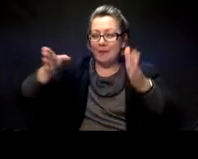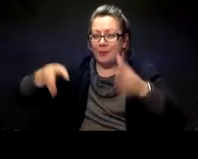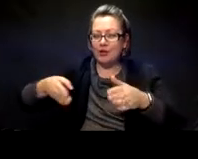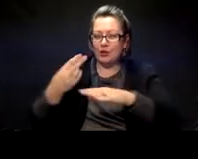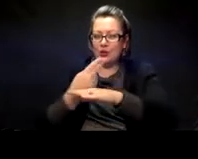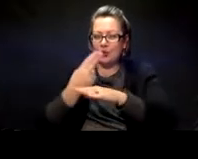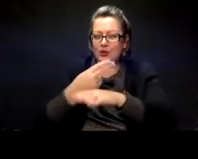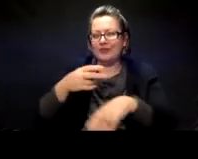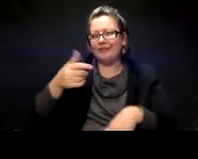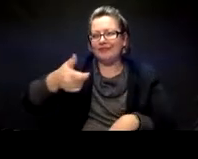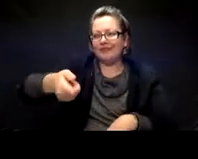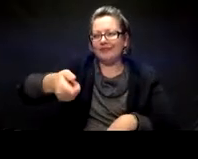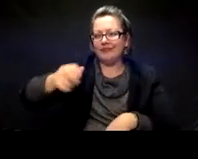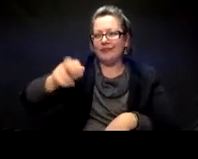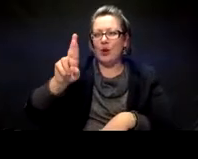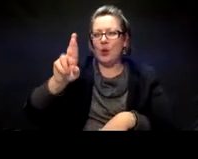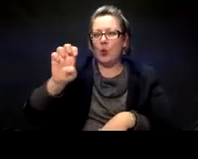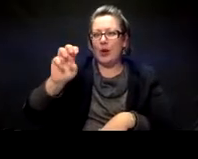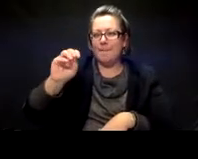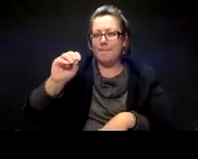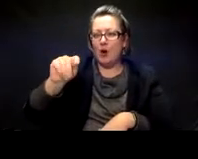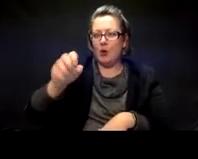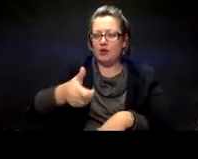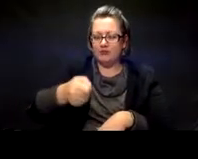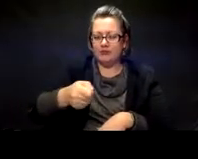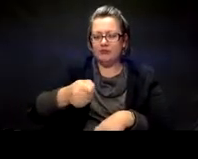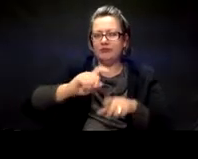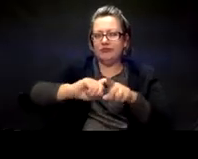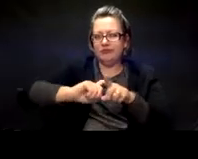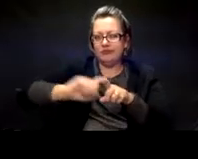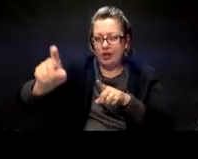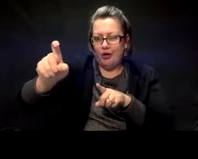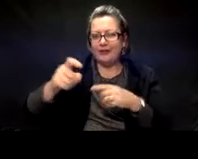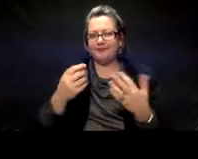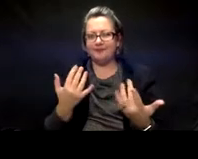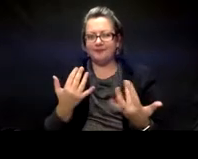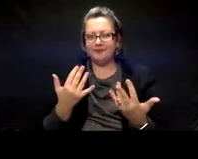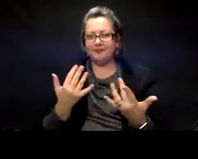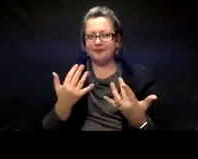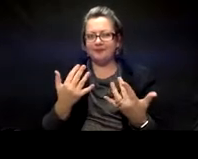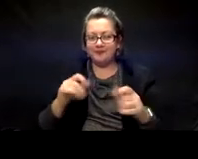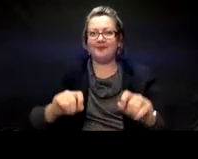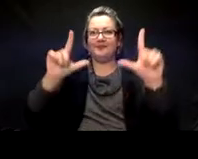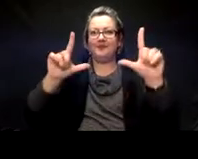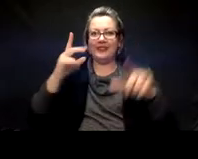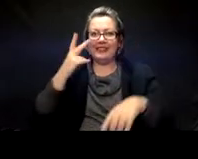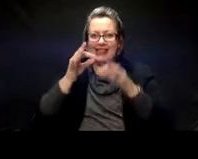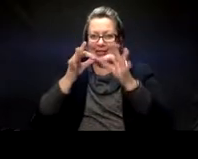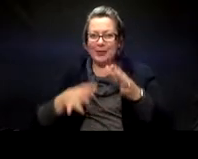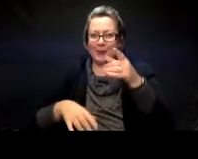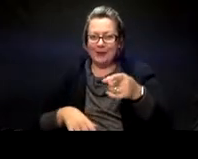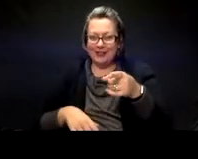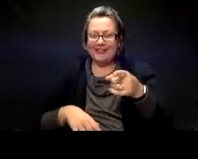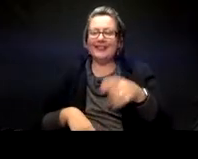works with the video phone. You have the deaf person who has the remote control in their hand for the video phone. They're calling,